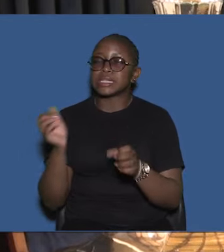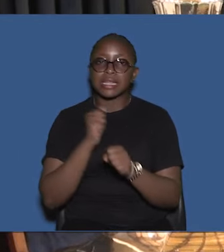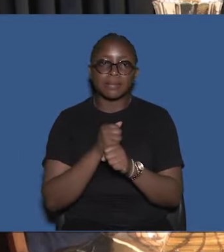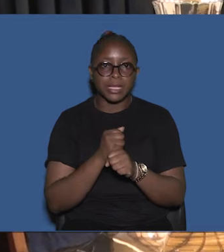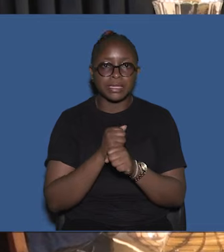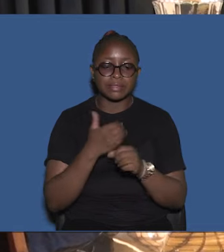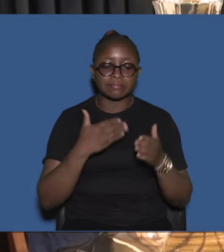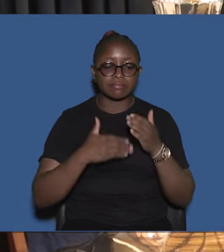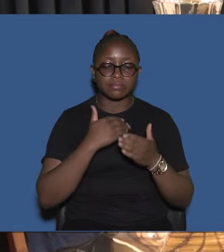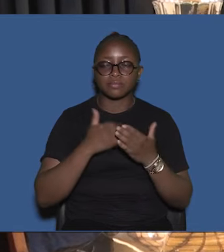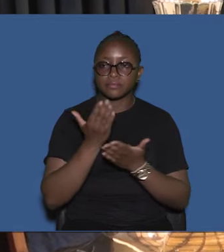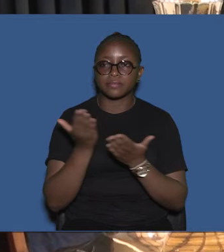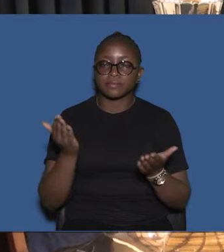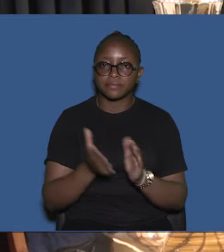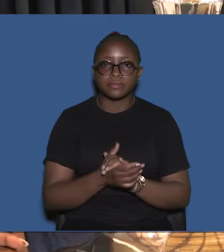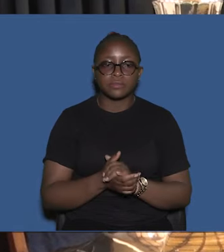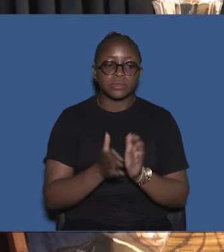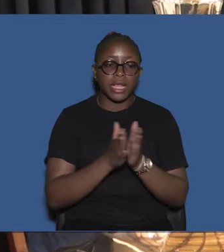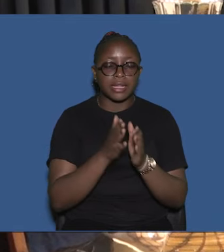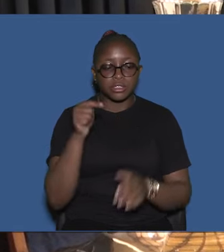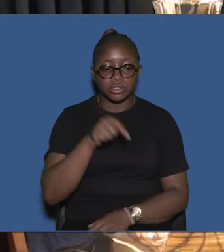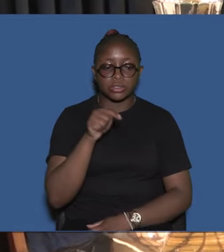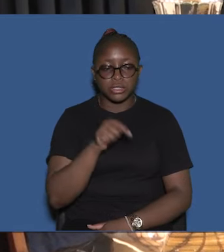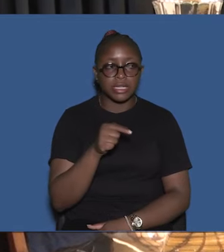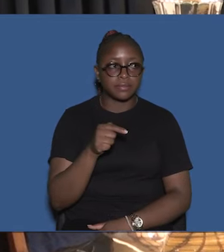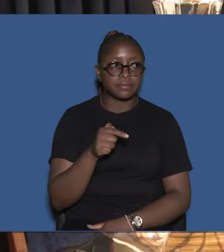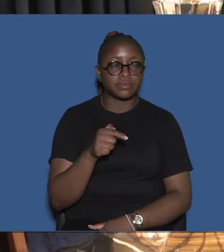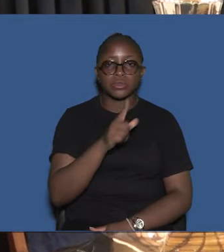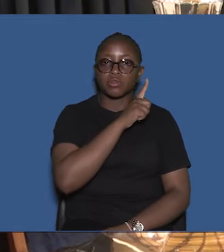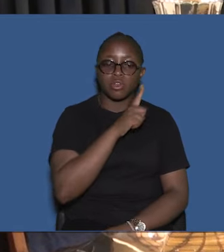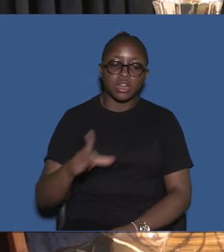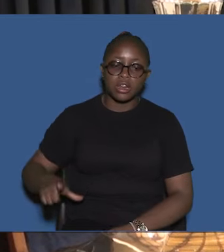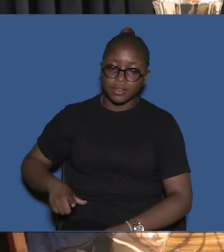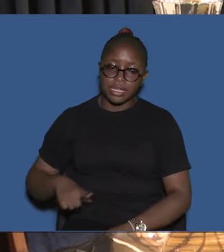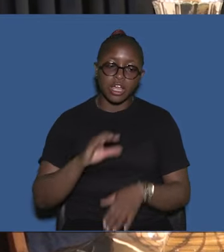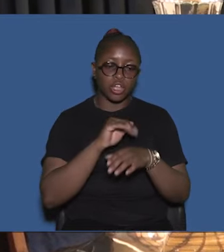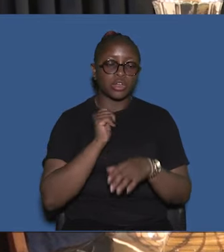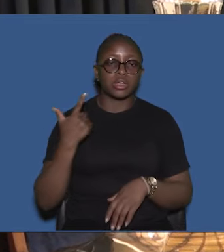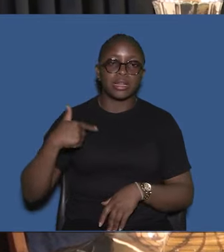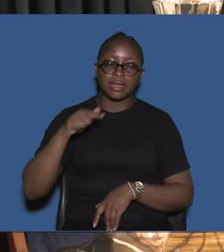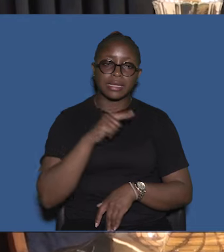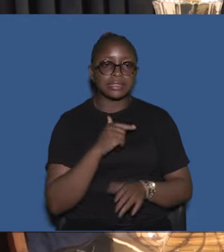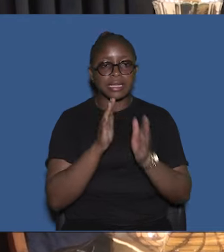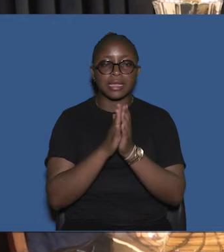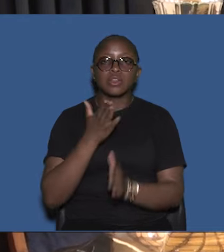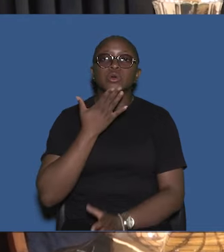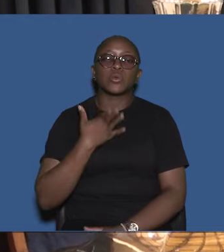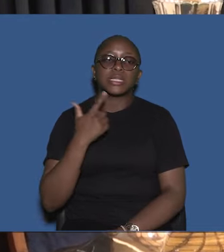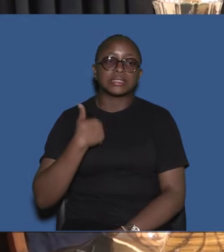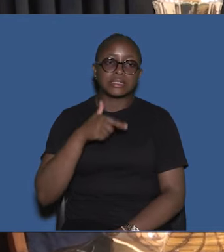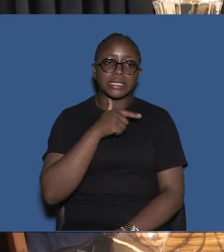around them. And today is, the Lord is calling us and wanting us to know that we